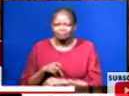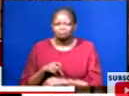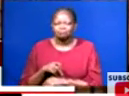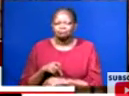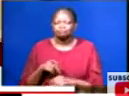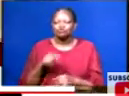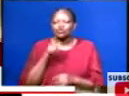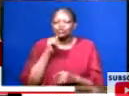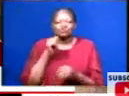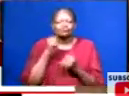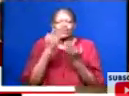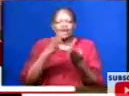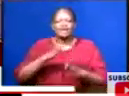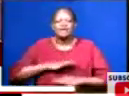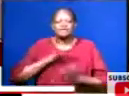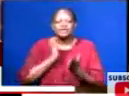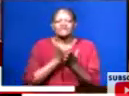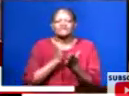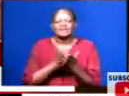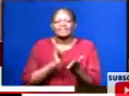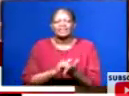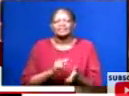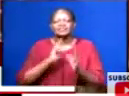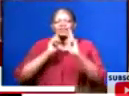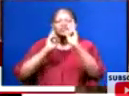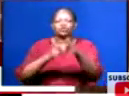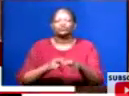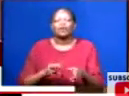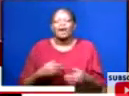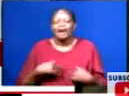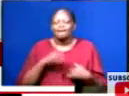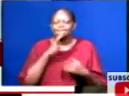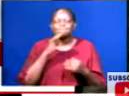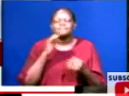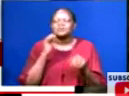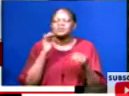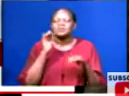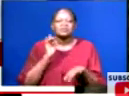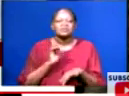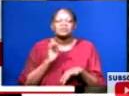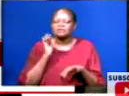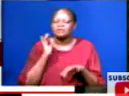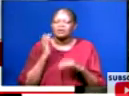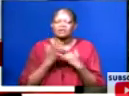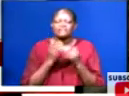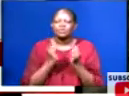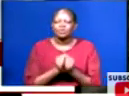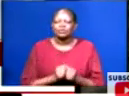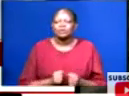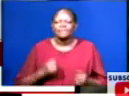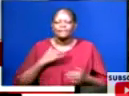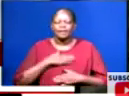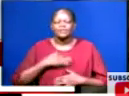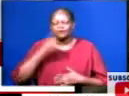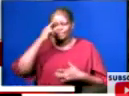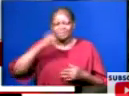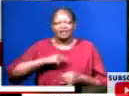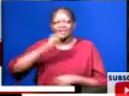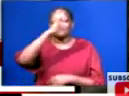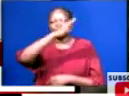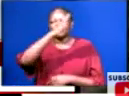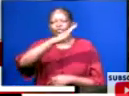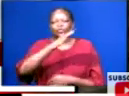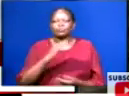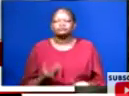not present enough evidence that the results had been tampered with. So it's a pleasure for me this afternoon.